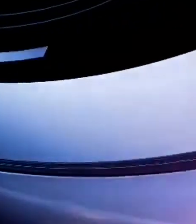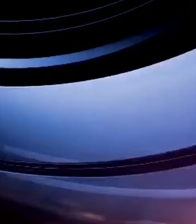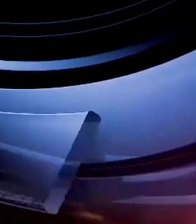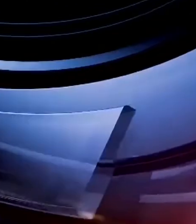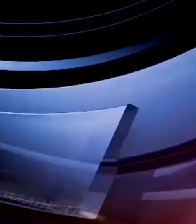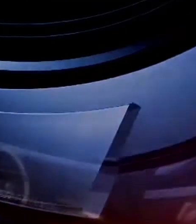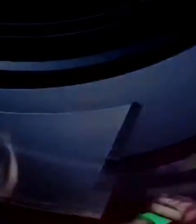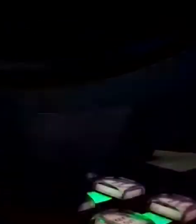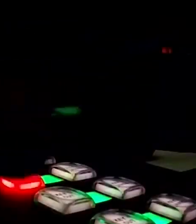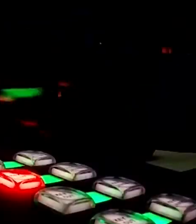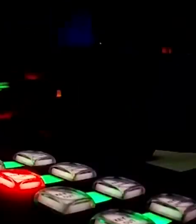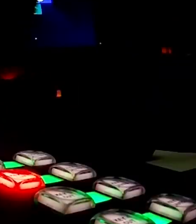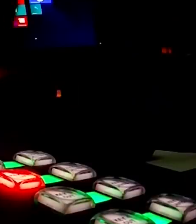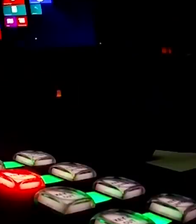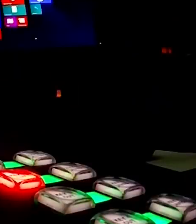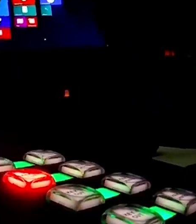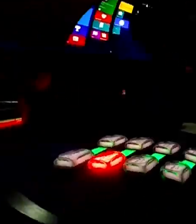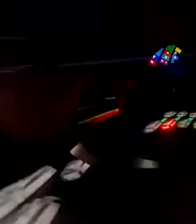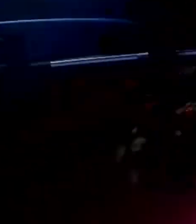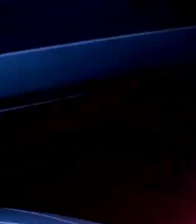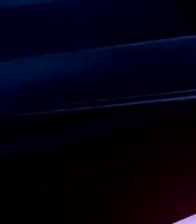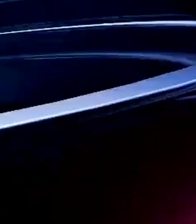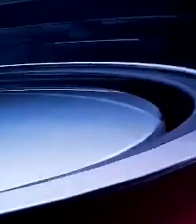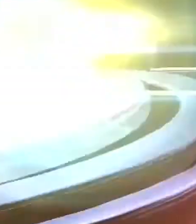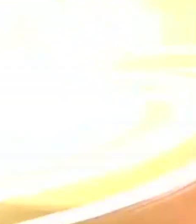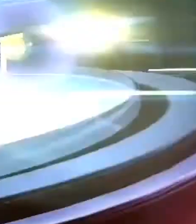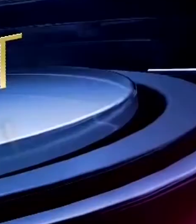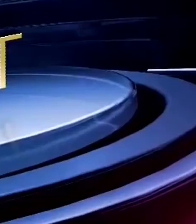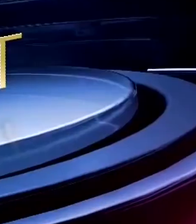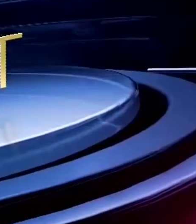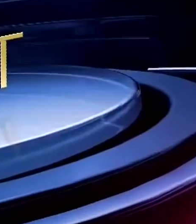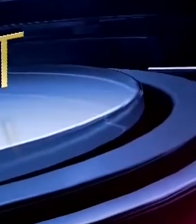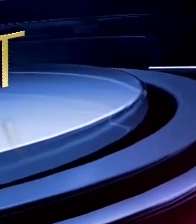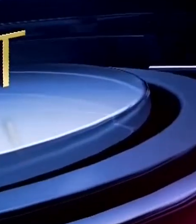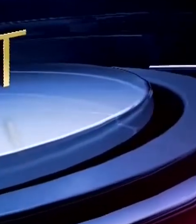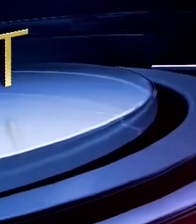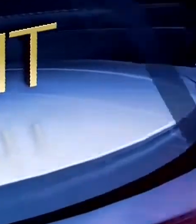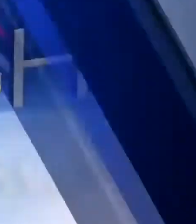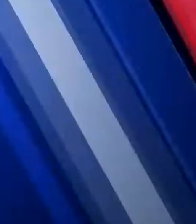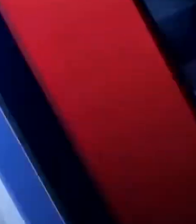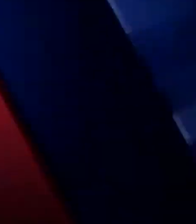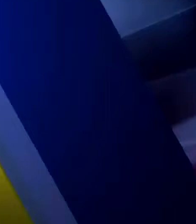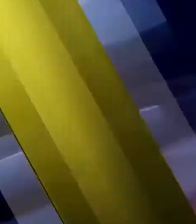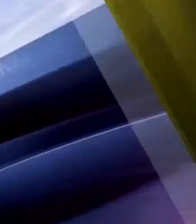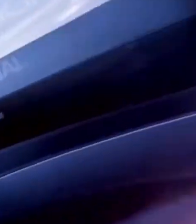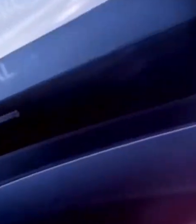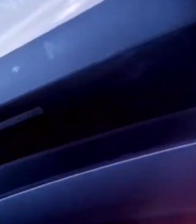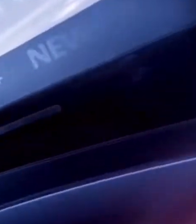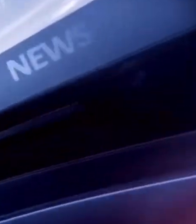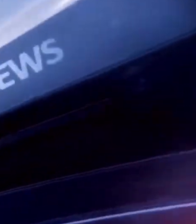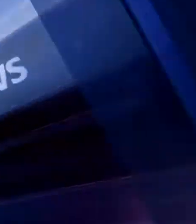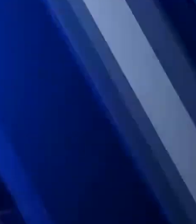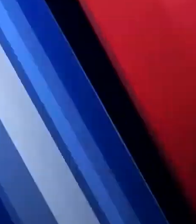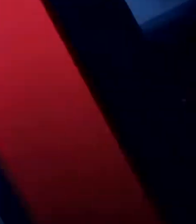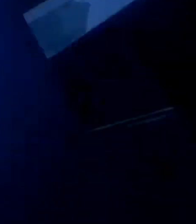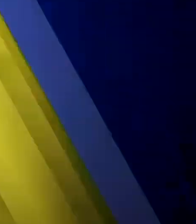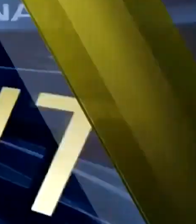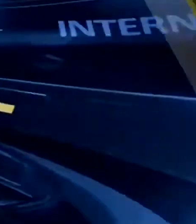Broadcasting from our studios in the Pine St. Michael, this is CBC Newsnight, starting now.